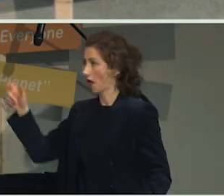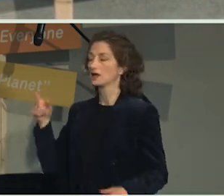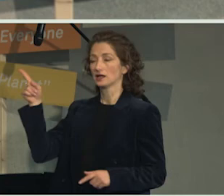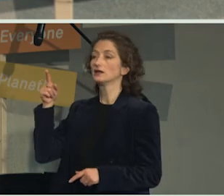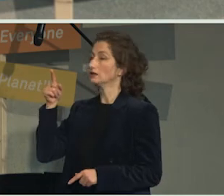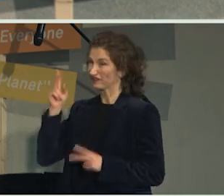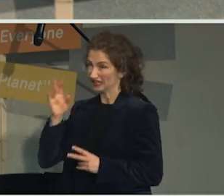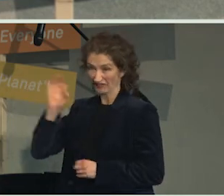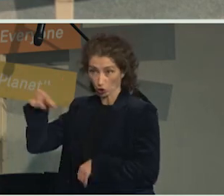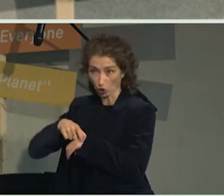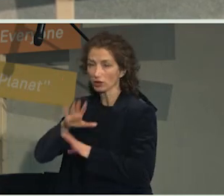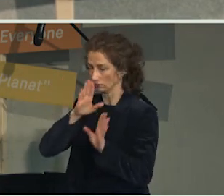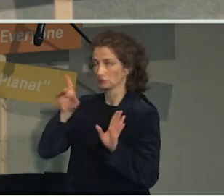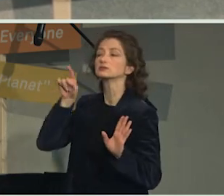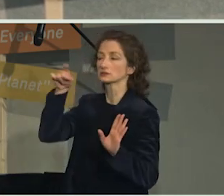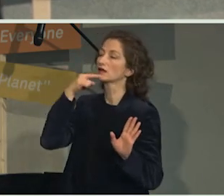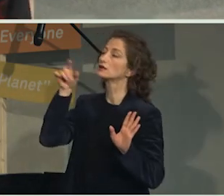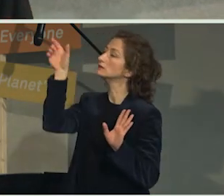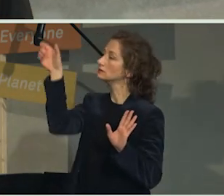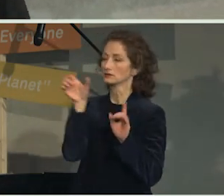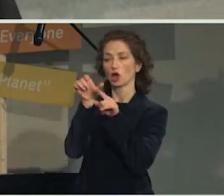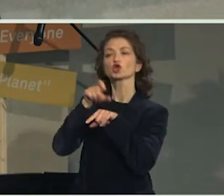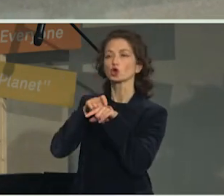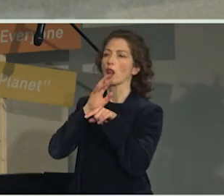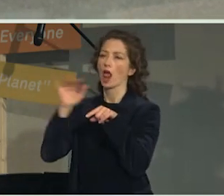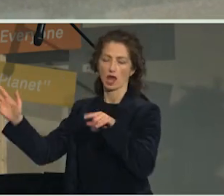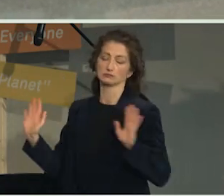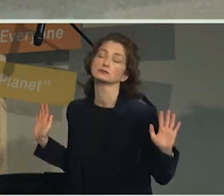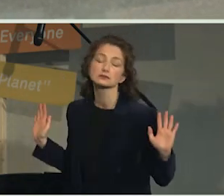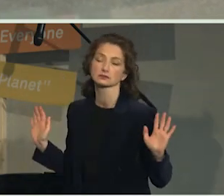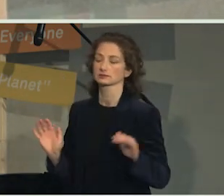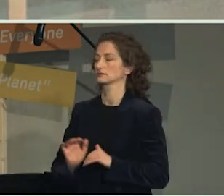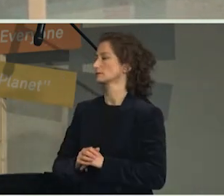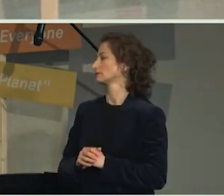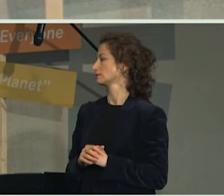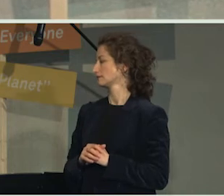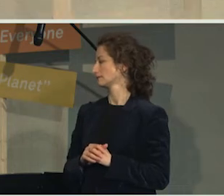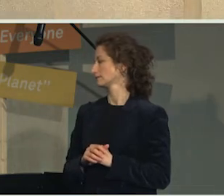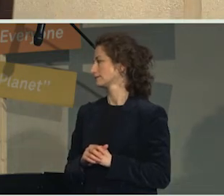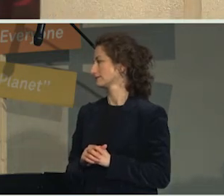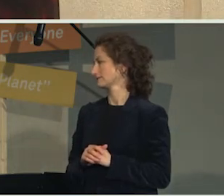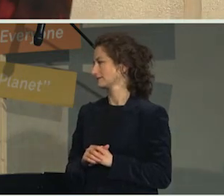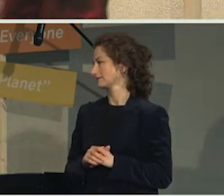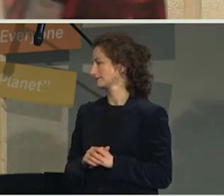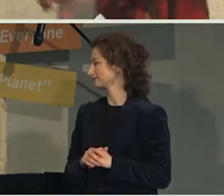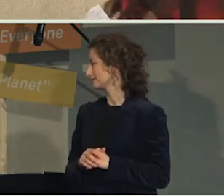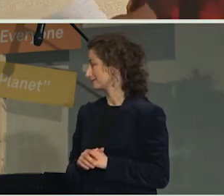part, you better call them by that doctor part. Respect the fact that they went into student debt for y'all, you know what I'm saying?